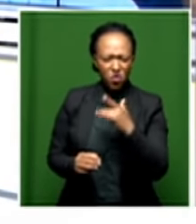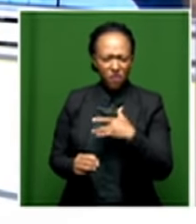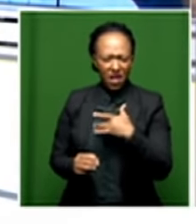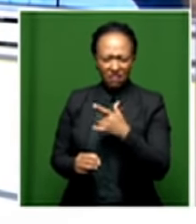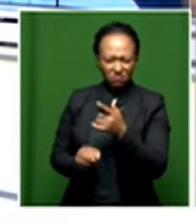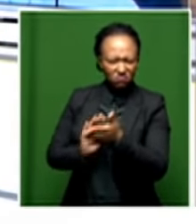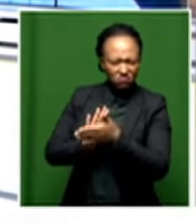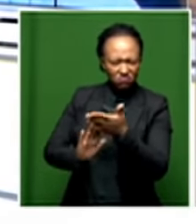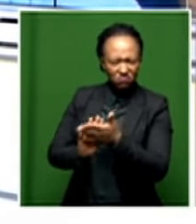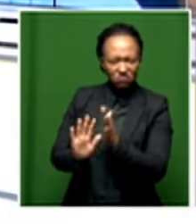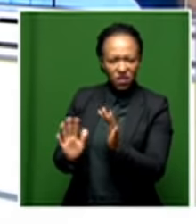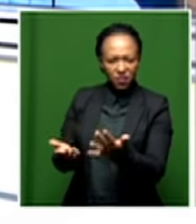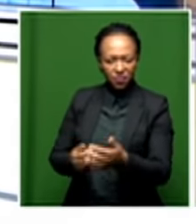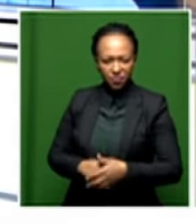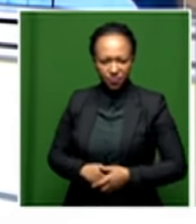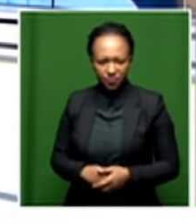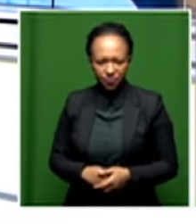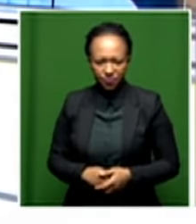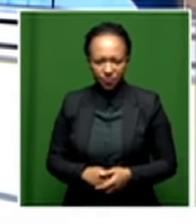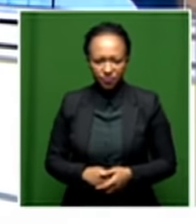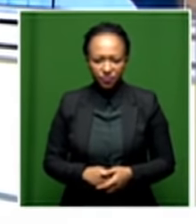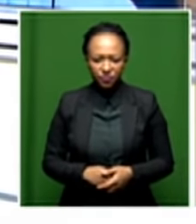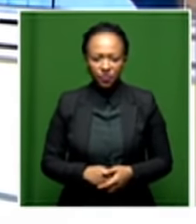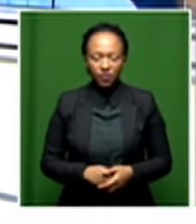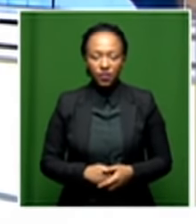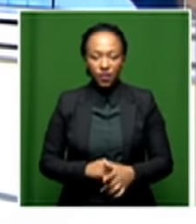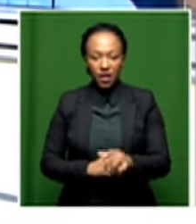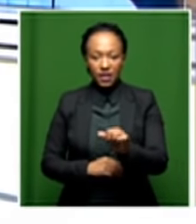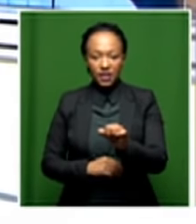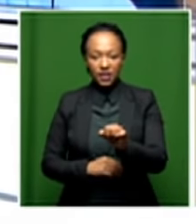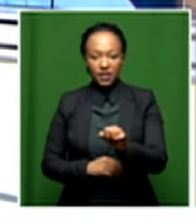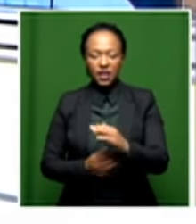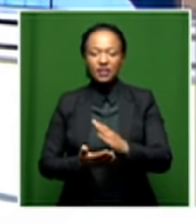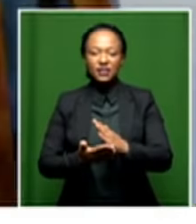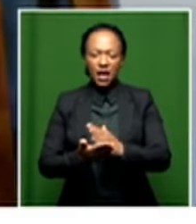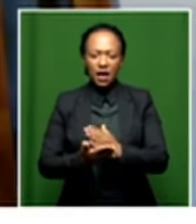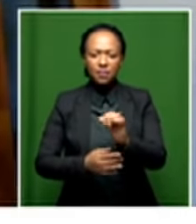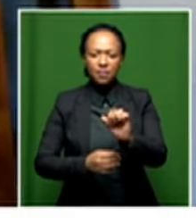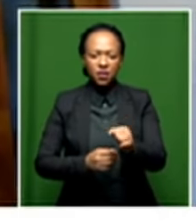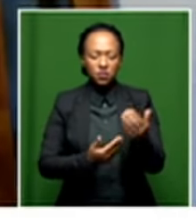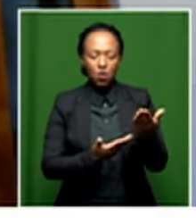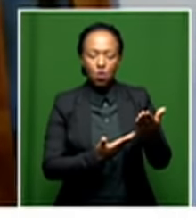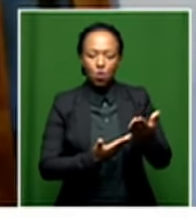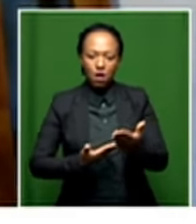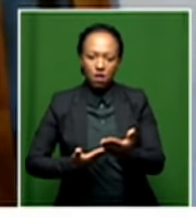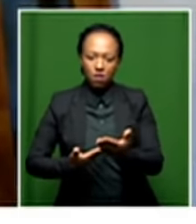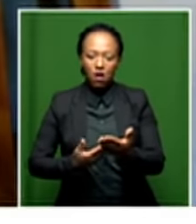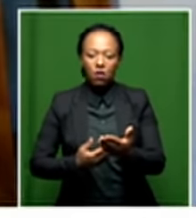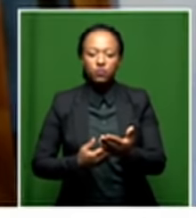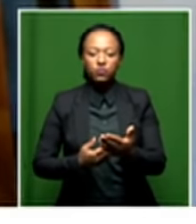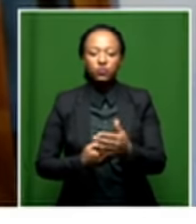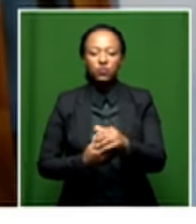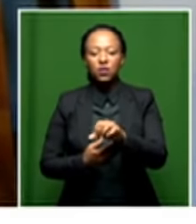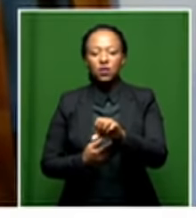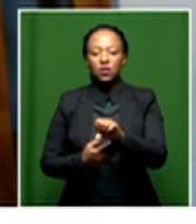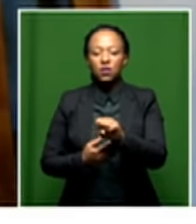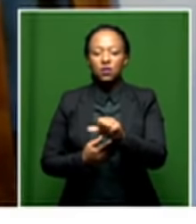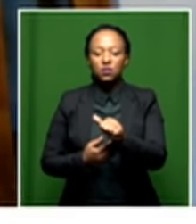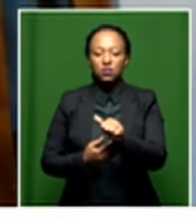went? Well, obviously, SAMA welcomes the start of our vaccine rollout. It's